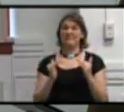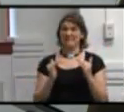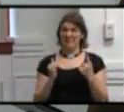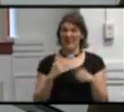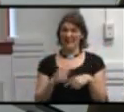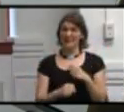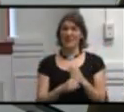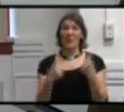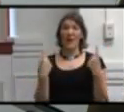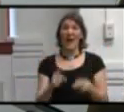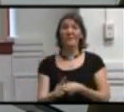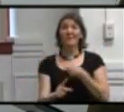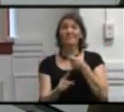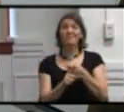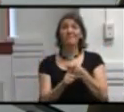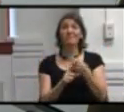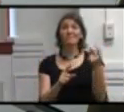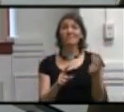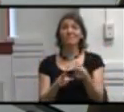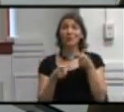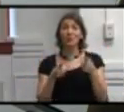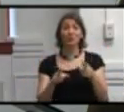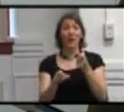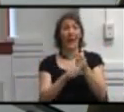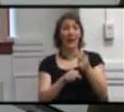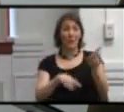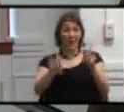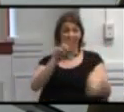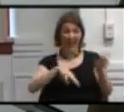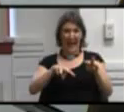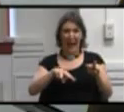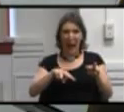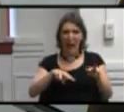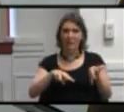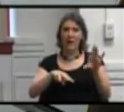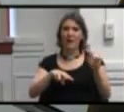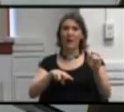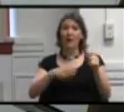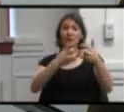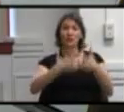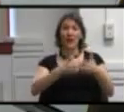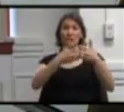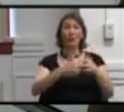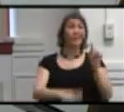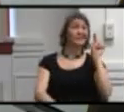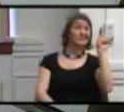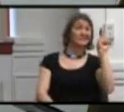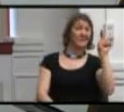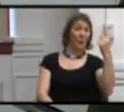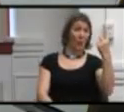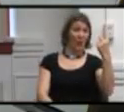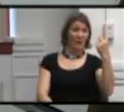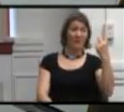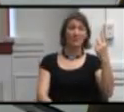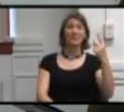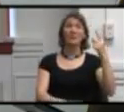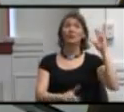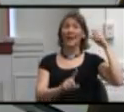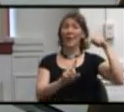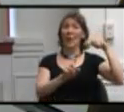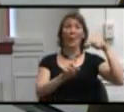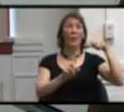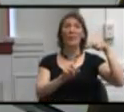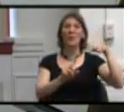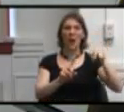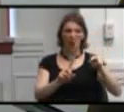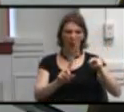this year, during the annual service, they discovered that the generator up at the Pleasant Valley radio tower had